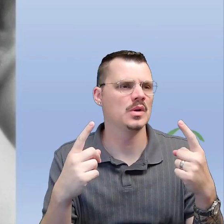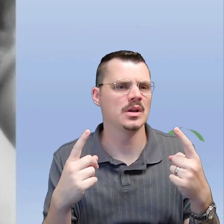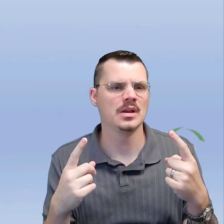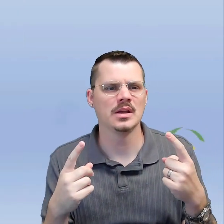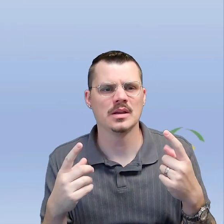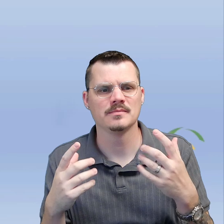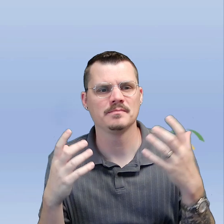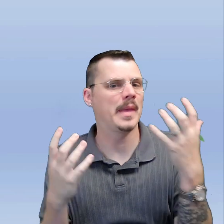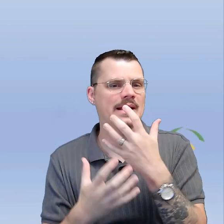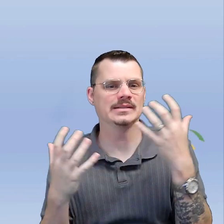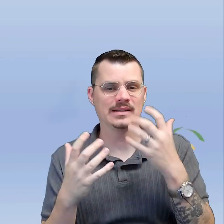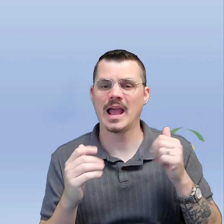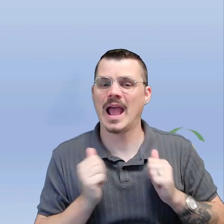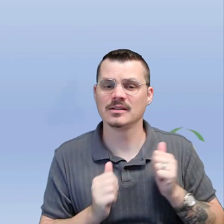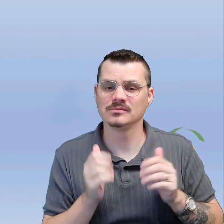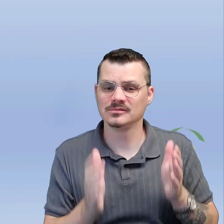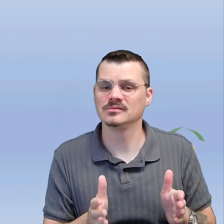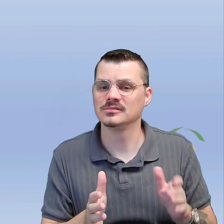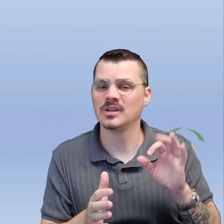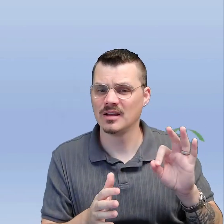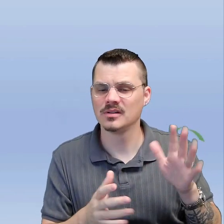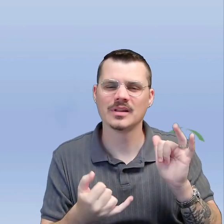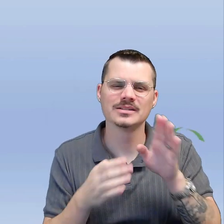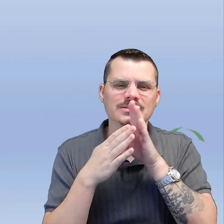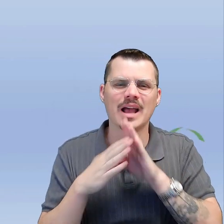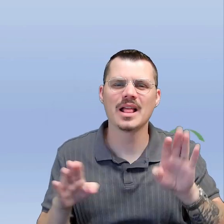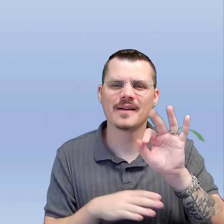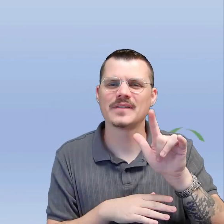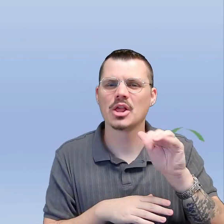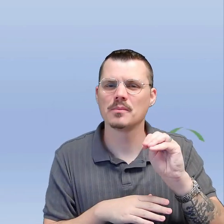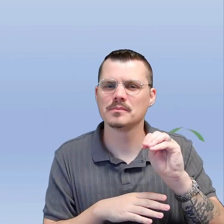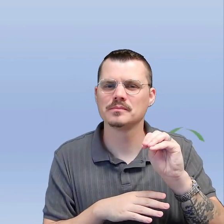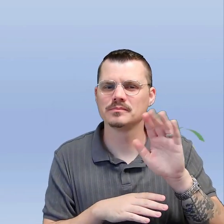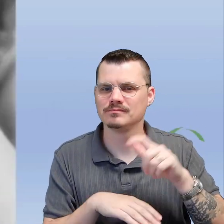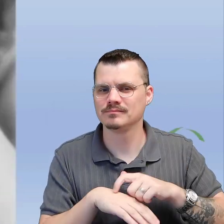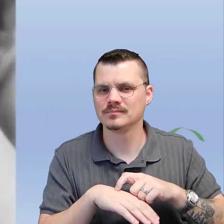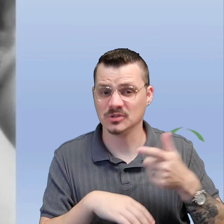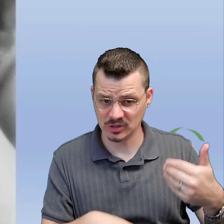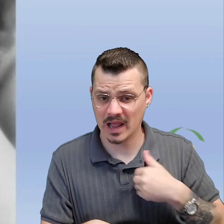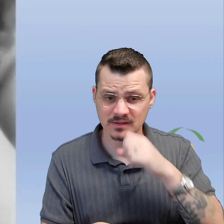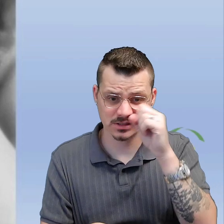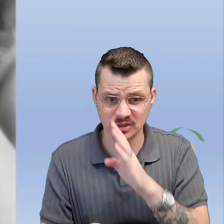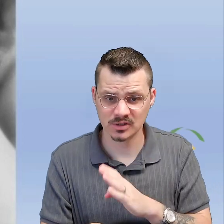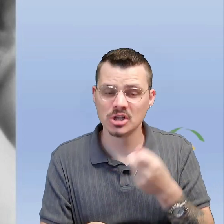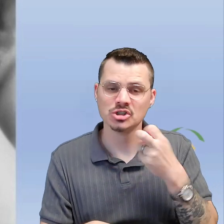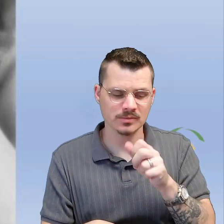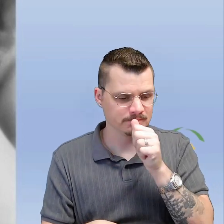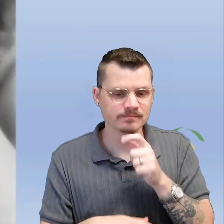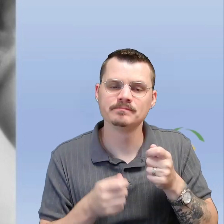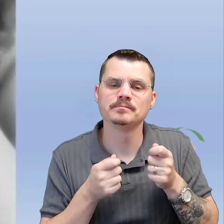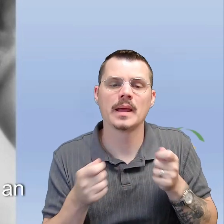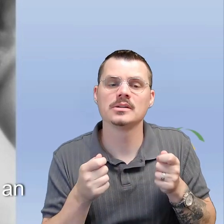and amazing actresses of the silent film era. She had schizophrenia. She managed